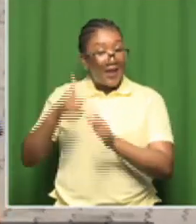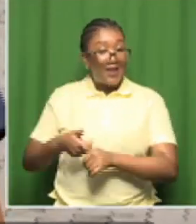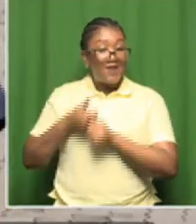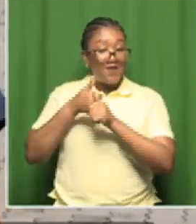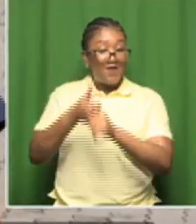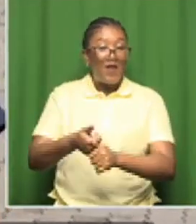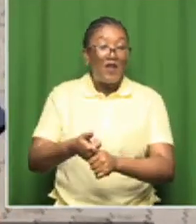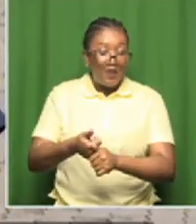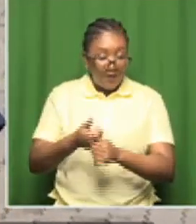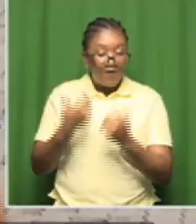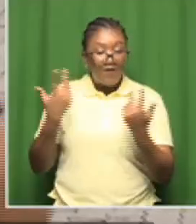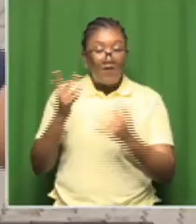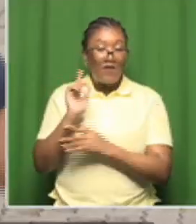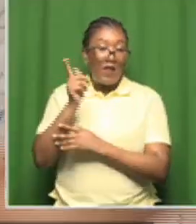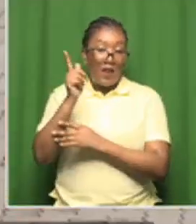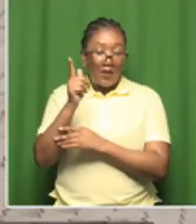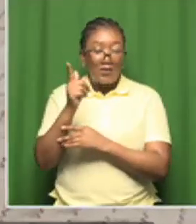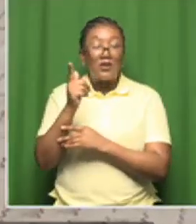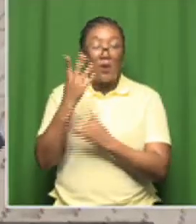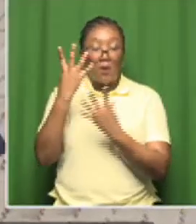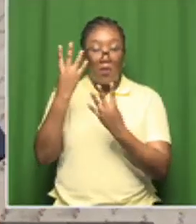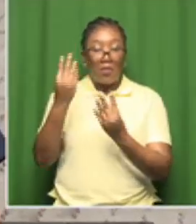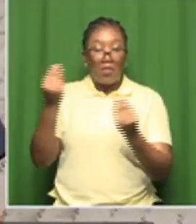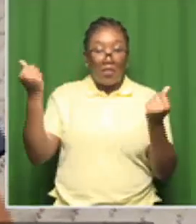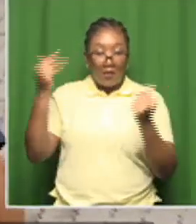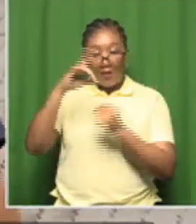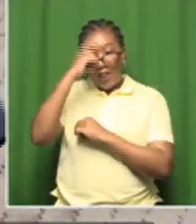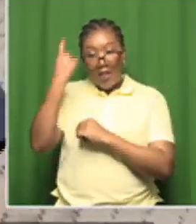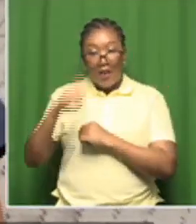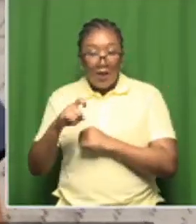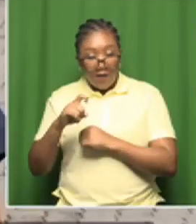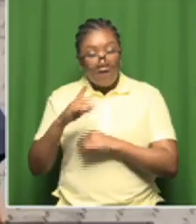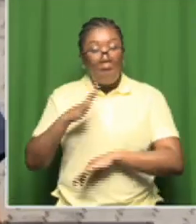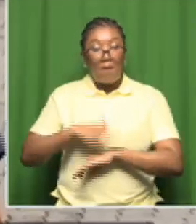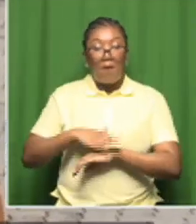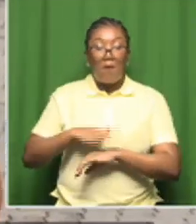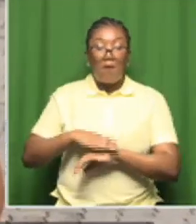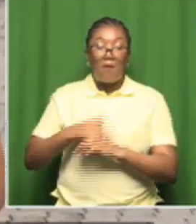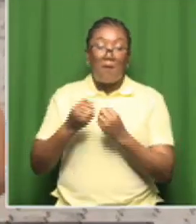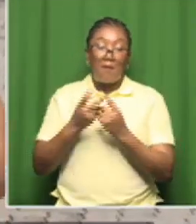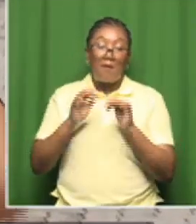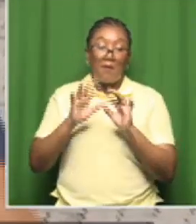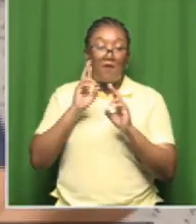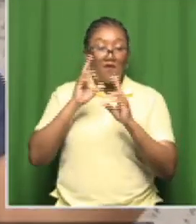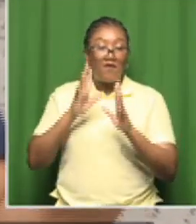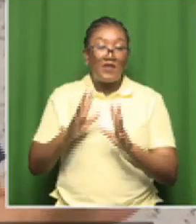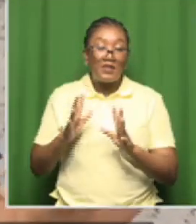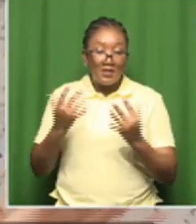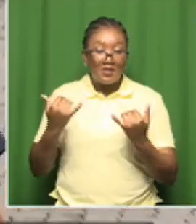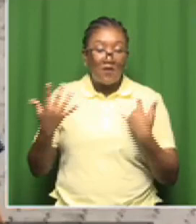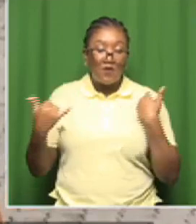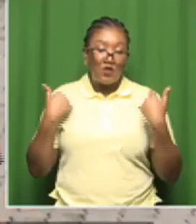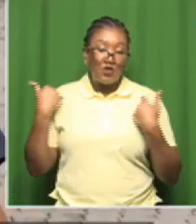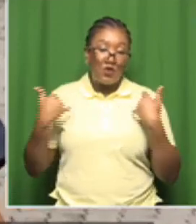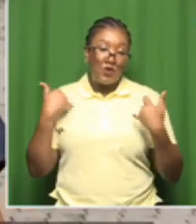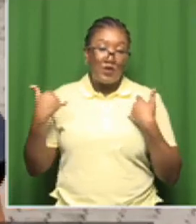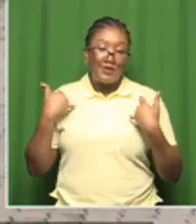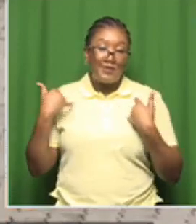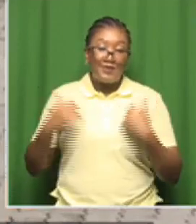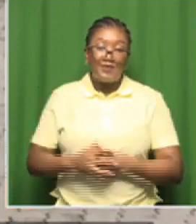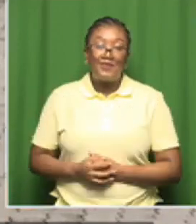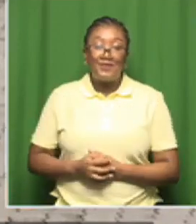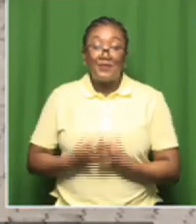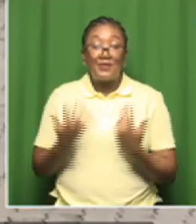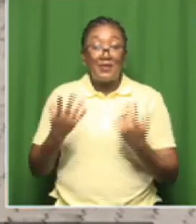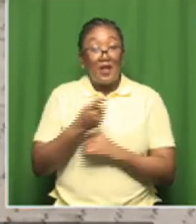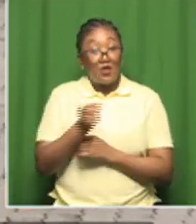we hope a little bit later it will clear up for all those thousands of visitors that want to come here today and enjoy the spectacular spectacular vistas from this mountain. You